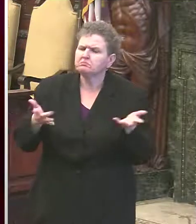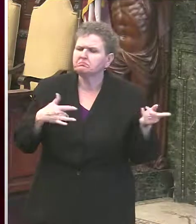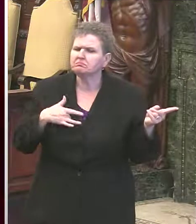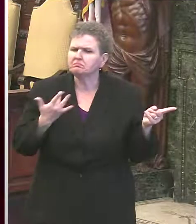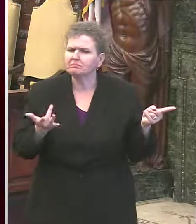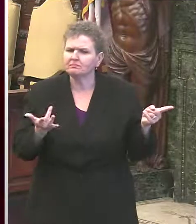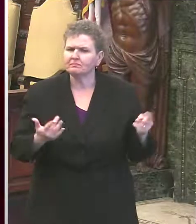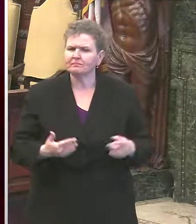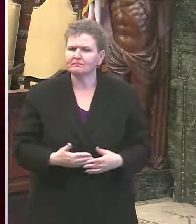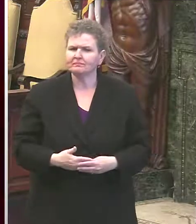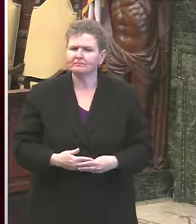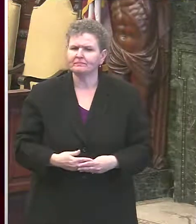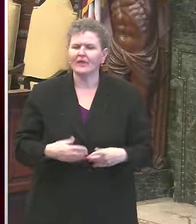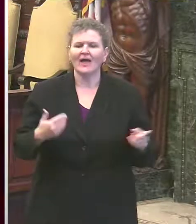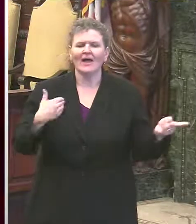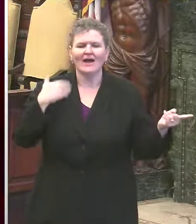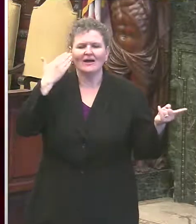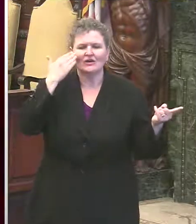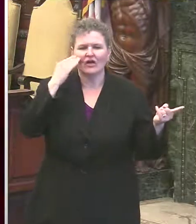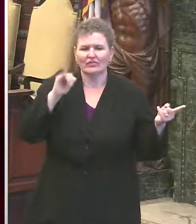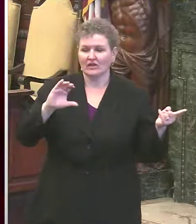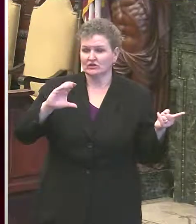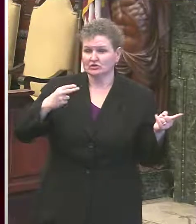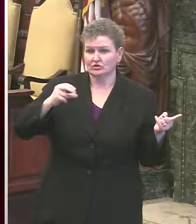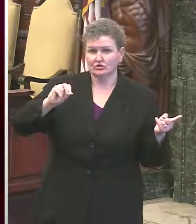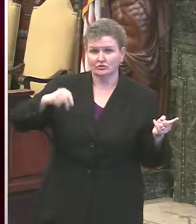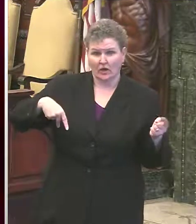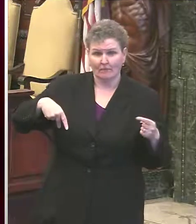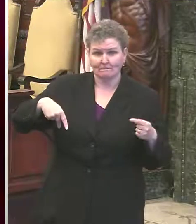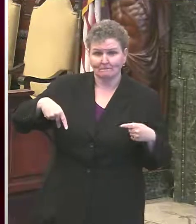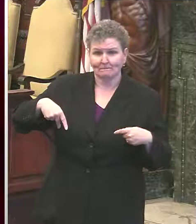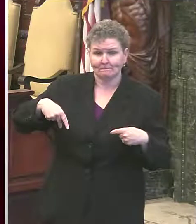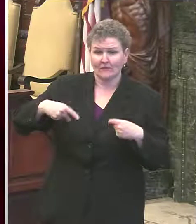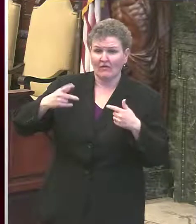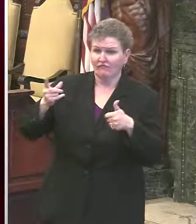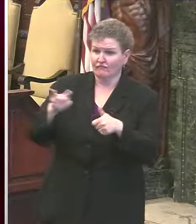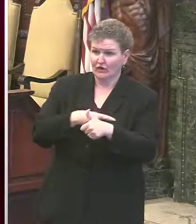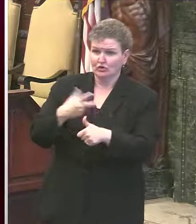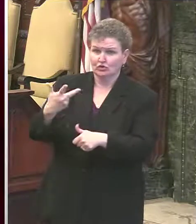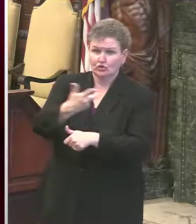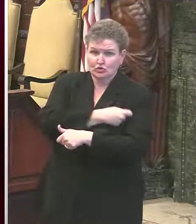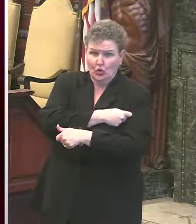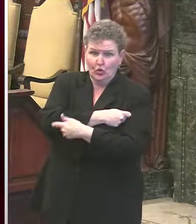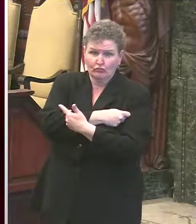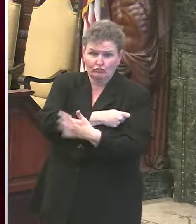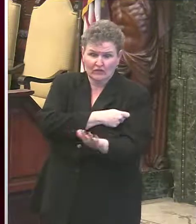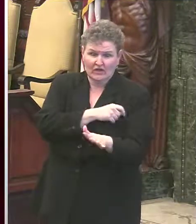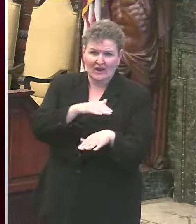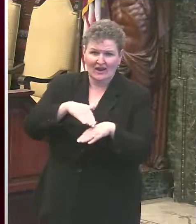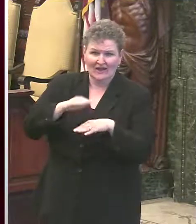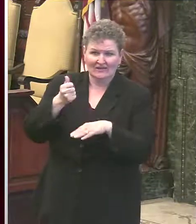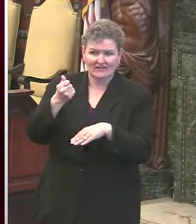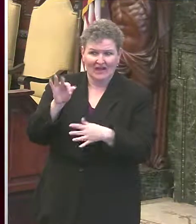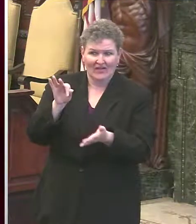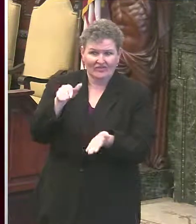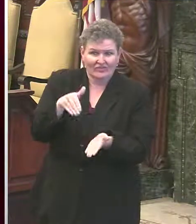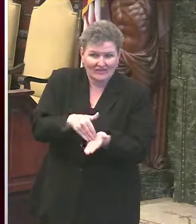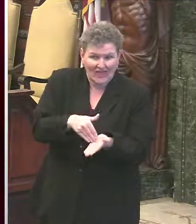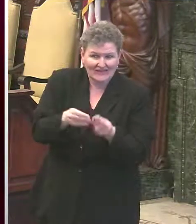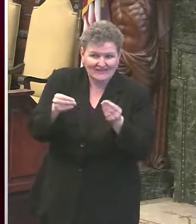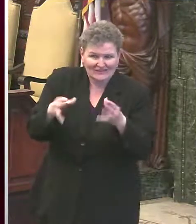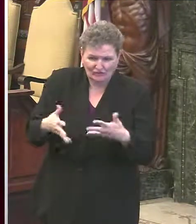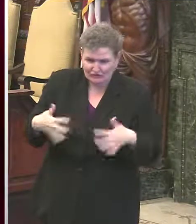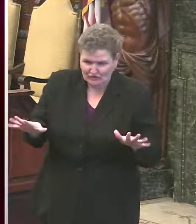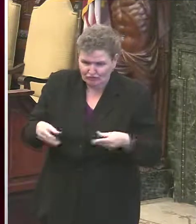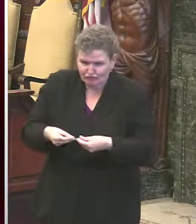We know that CHOP has gotten the first dose into at least 19,000 teachers